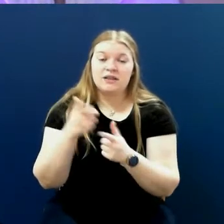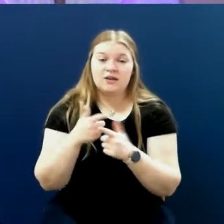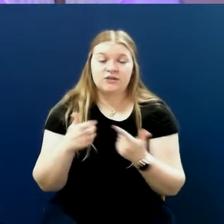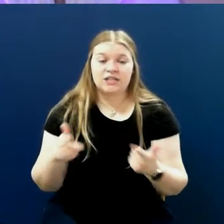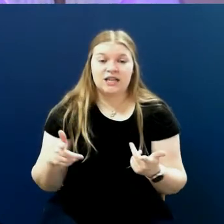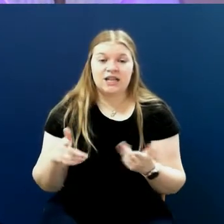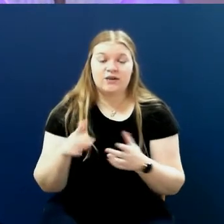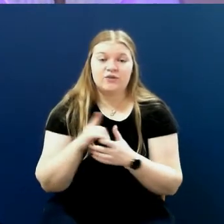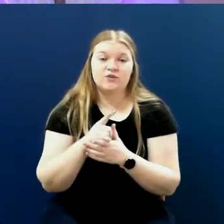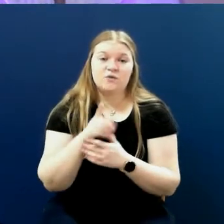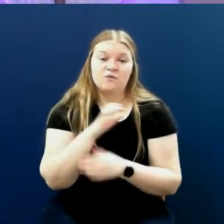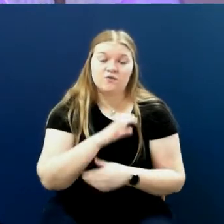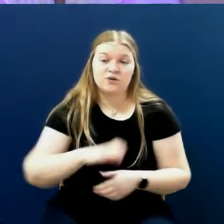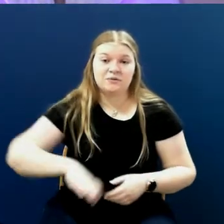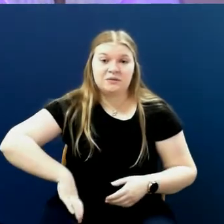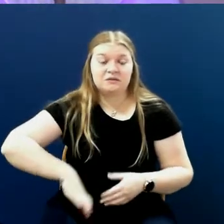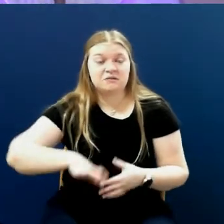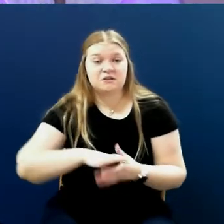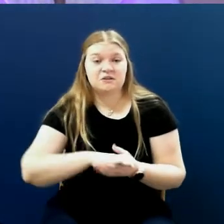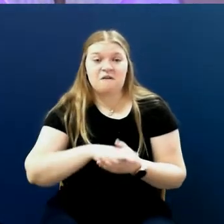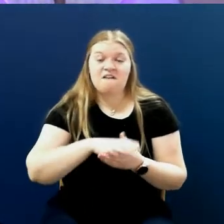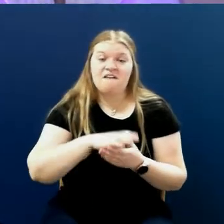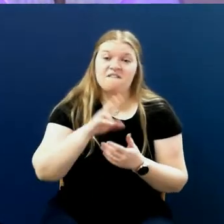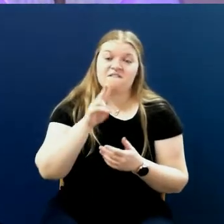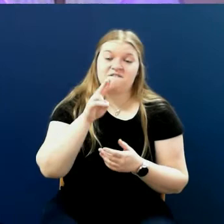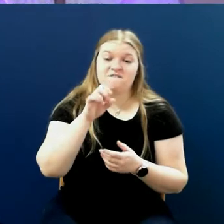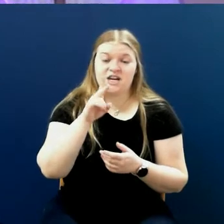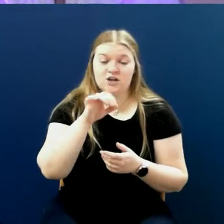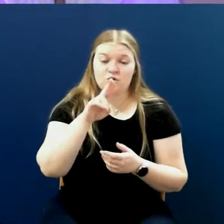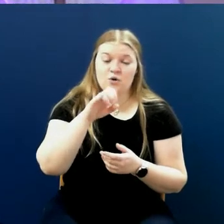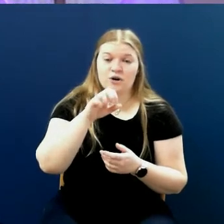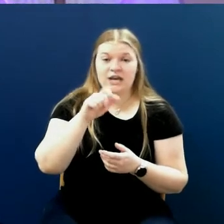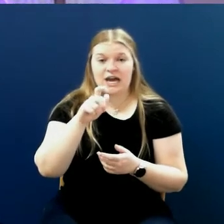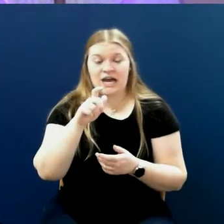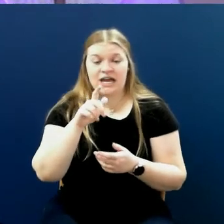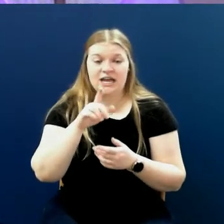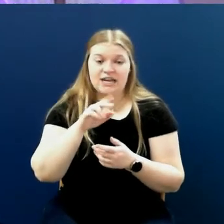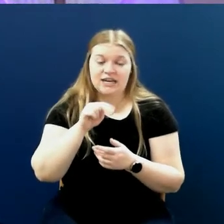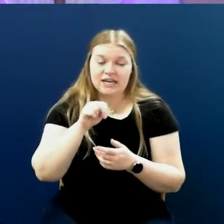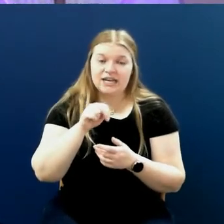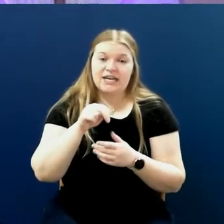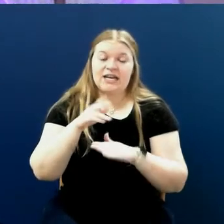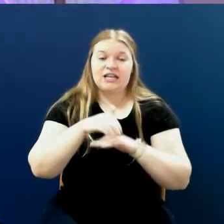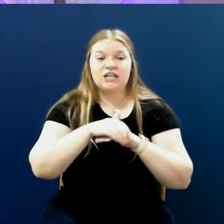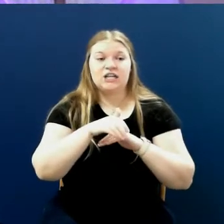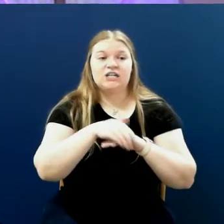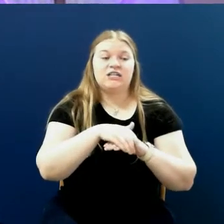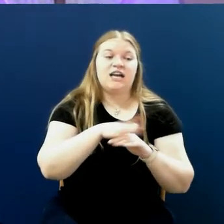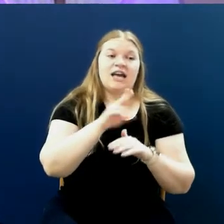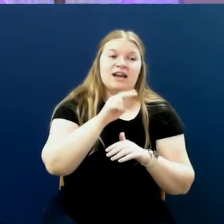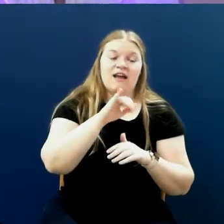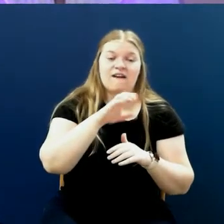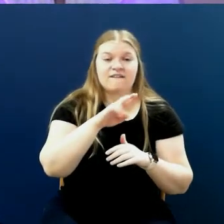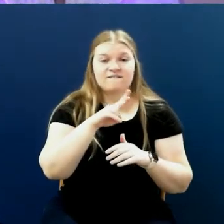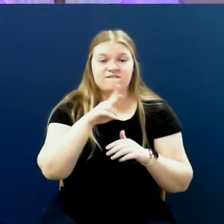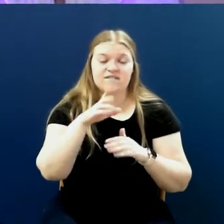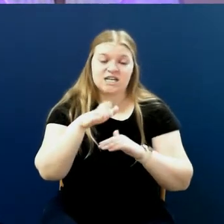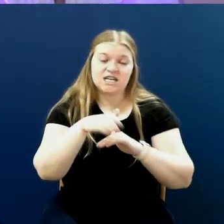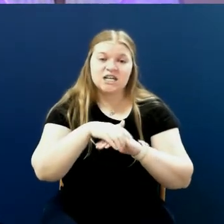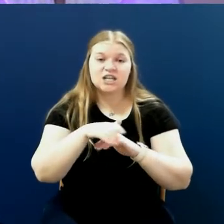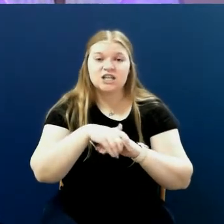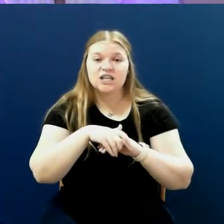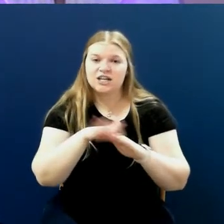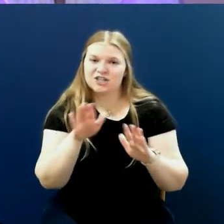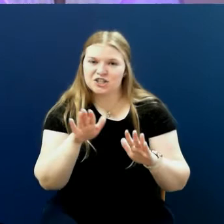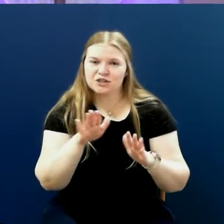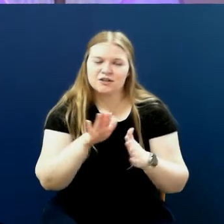Now, I'm not saying you have to speak Victorian English and King James English or NIV English. What I'm saying is our words need to